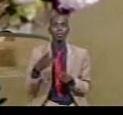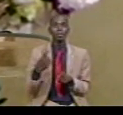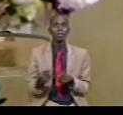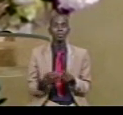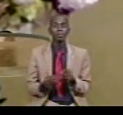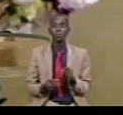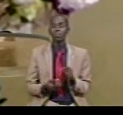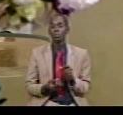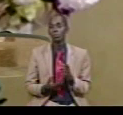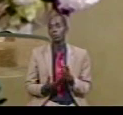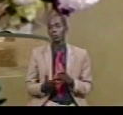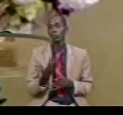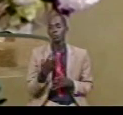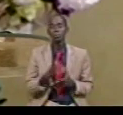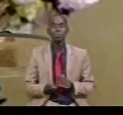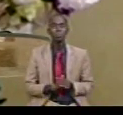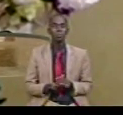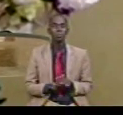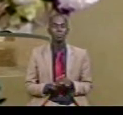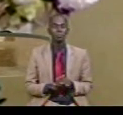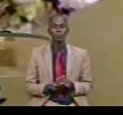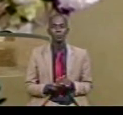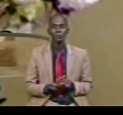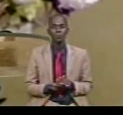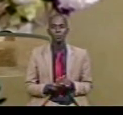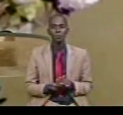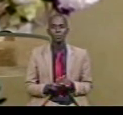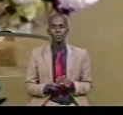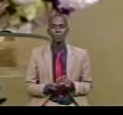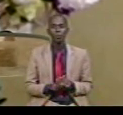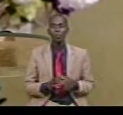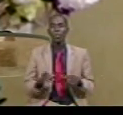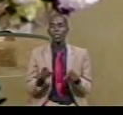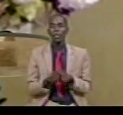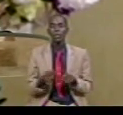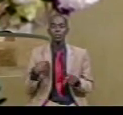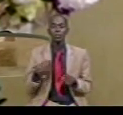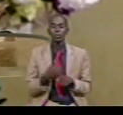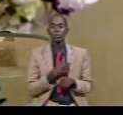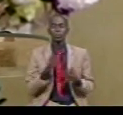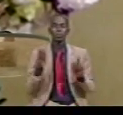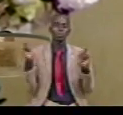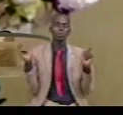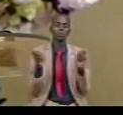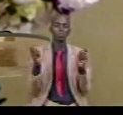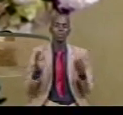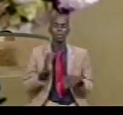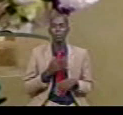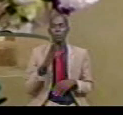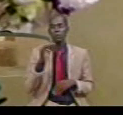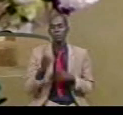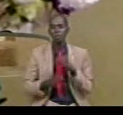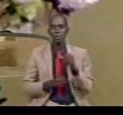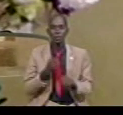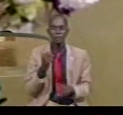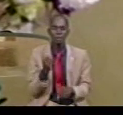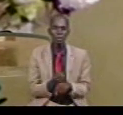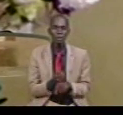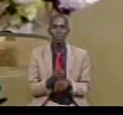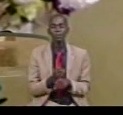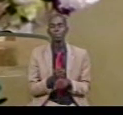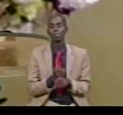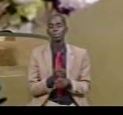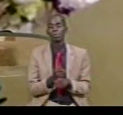godly bearing. As we celebrate our 50th anniversary, the Church in